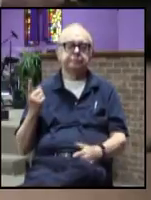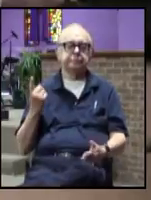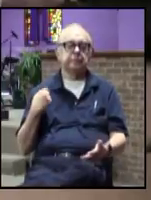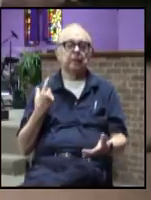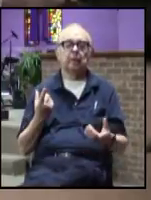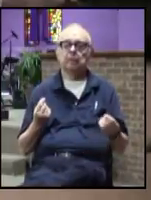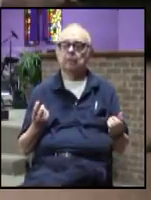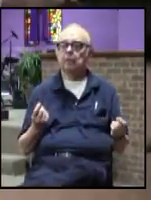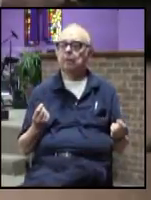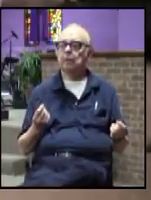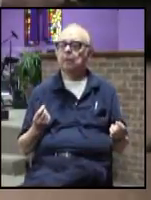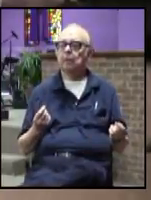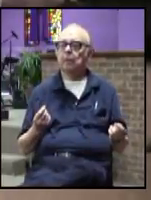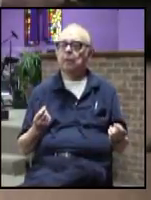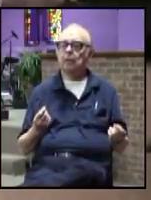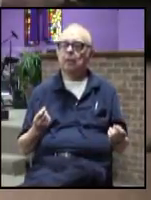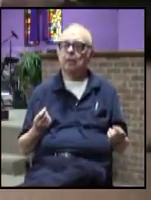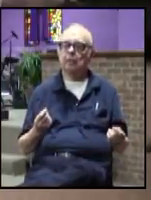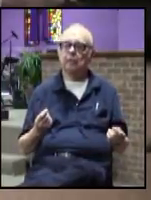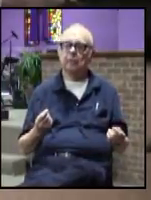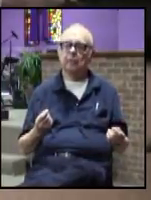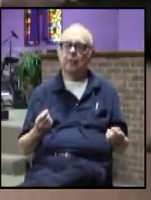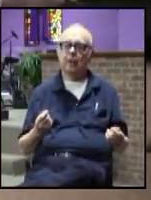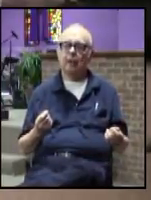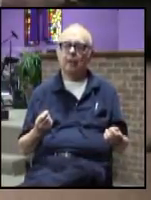And so what do we do?